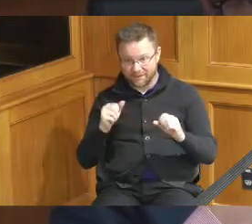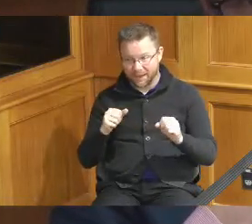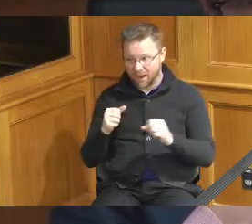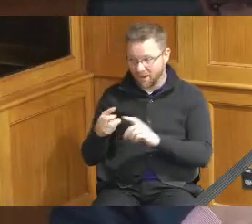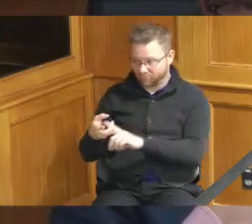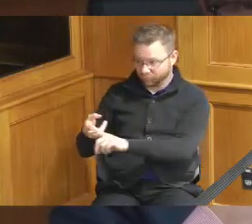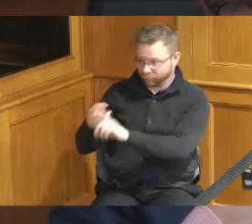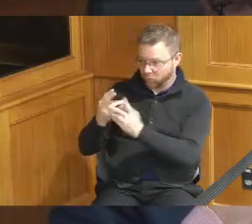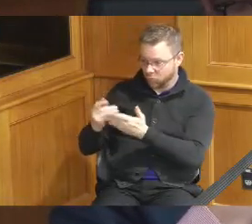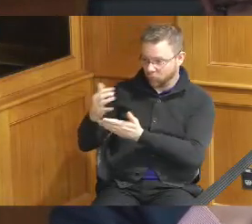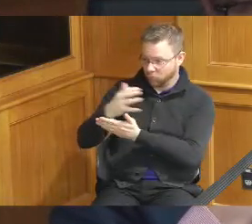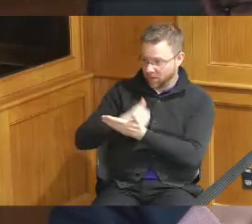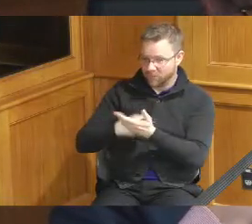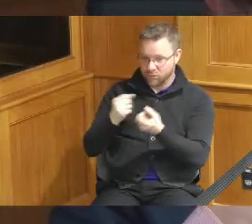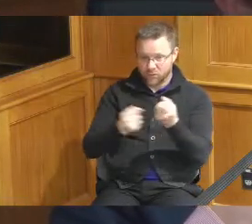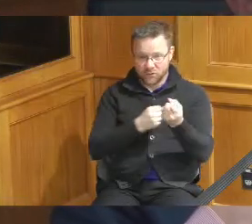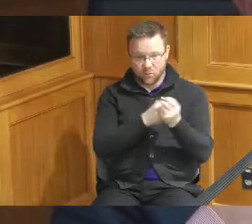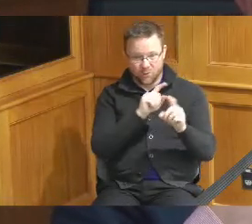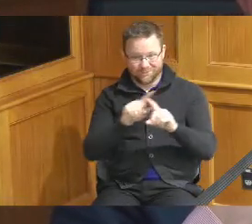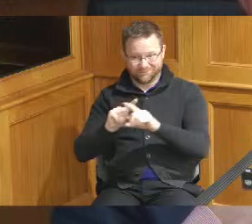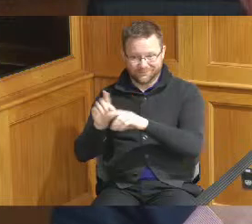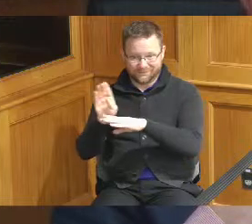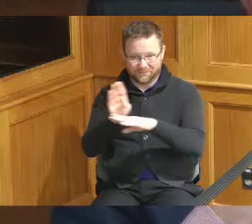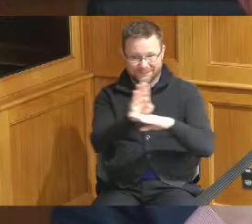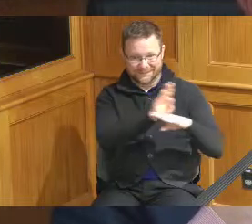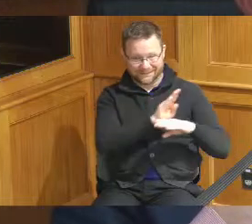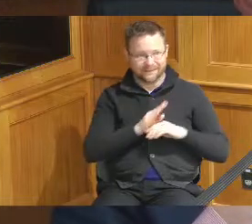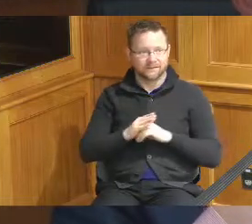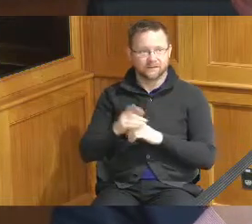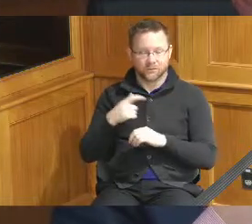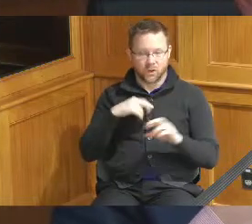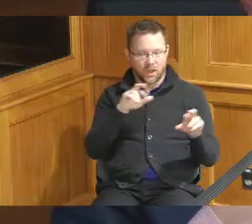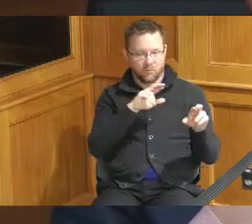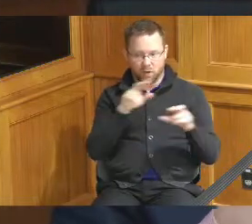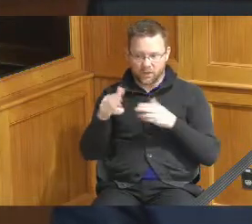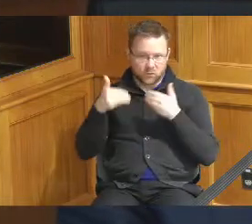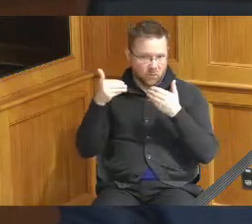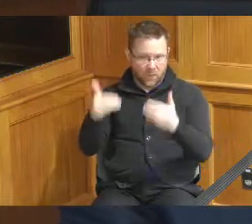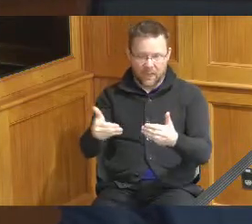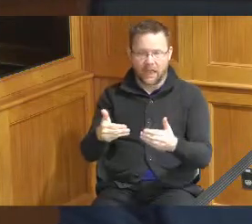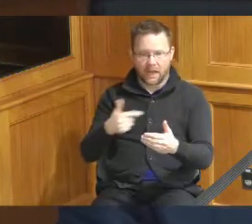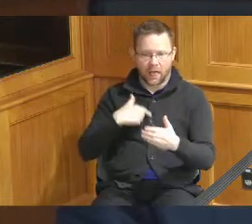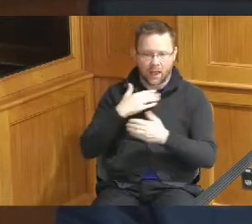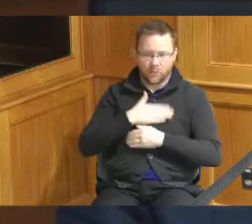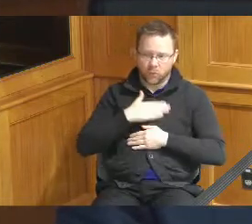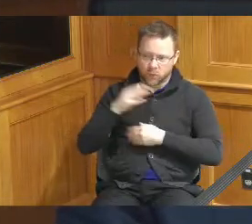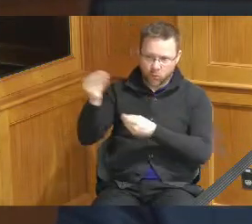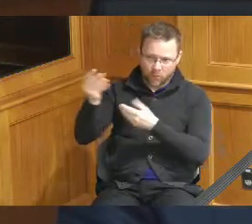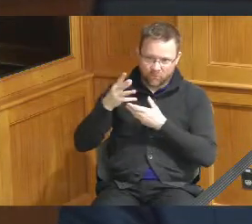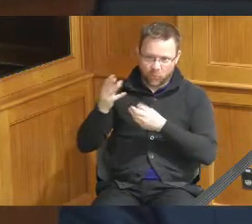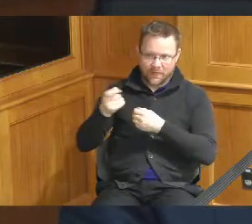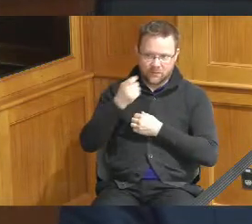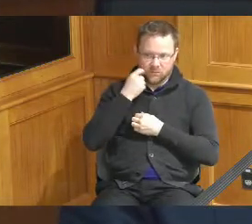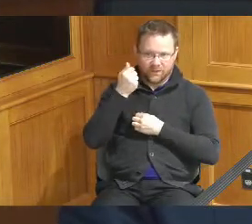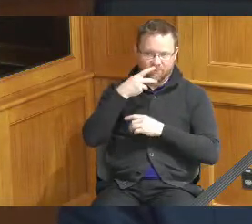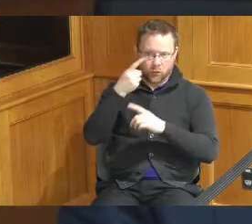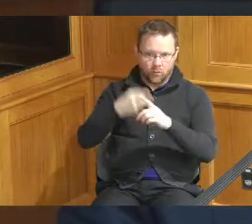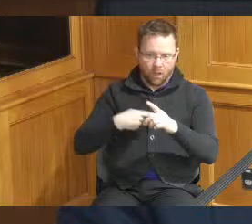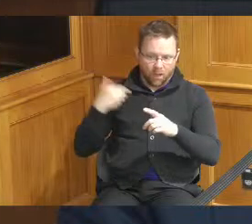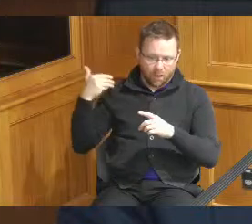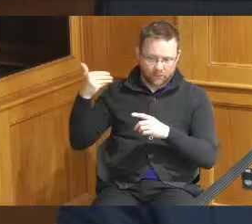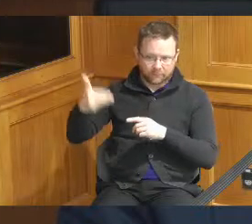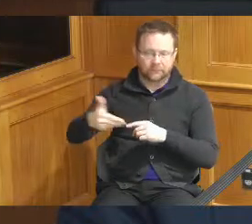revenue for the good of the business of the community. So I'm ready to go on this. I appreciate all the information over the past couple months that you've